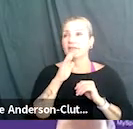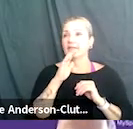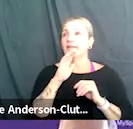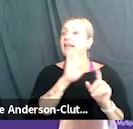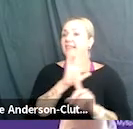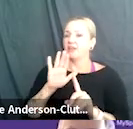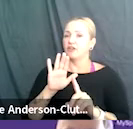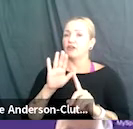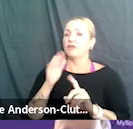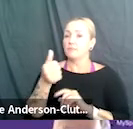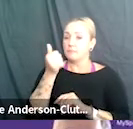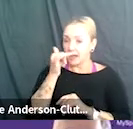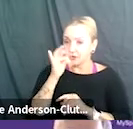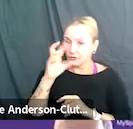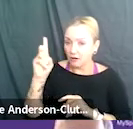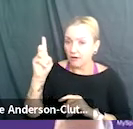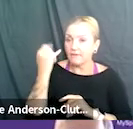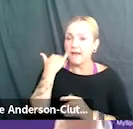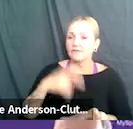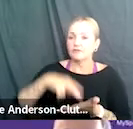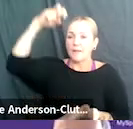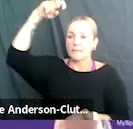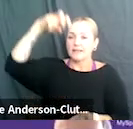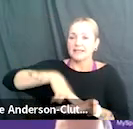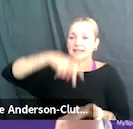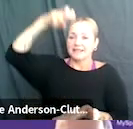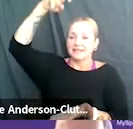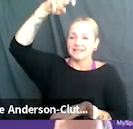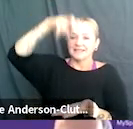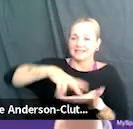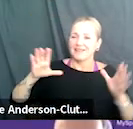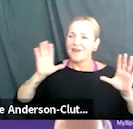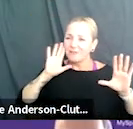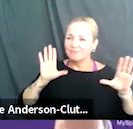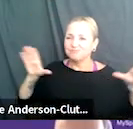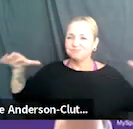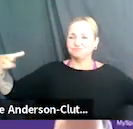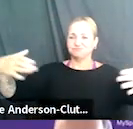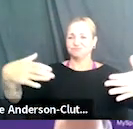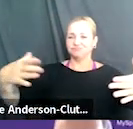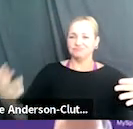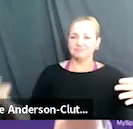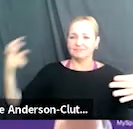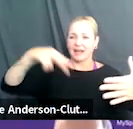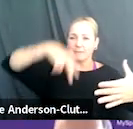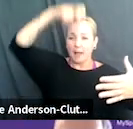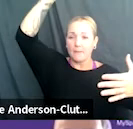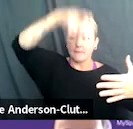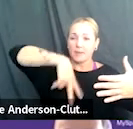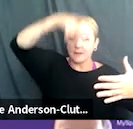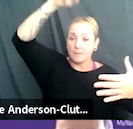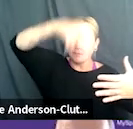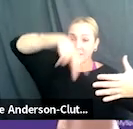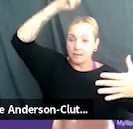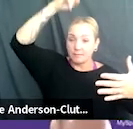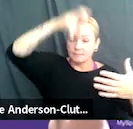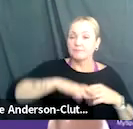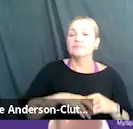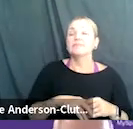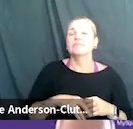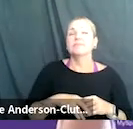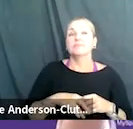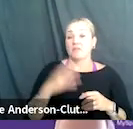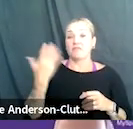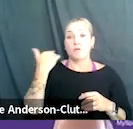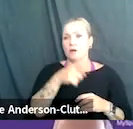to the trampoline. And basically, so with almost literally each step that he took, he needed somebody to prompt him or give him permission, is the way his